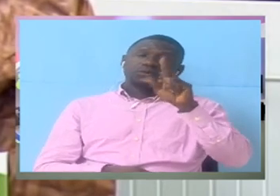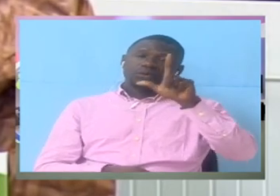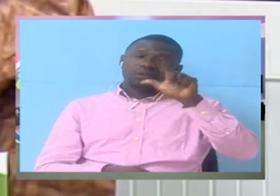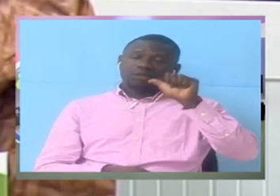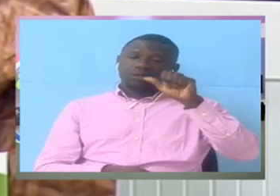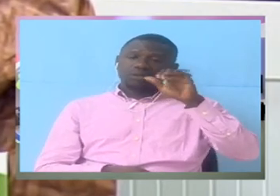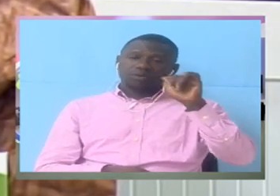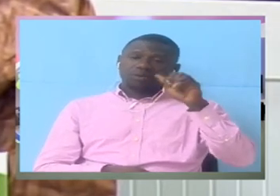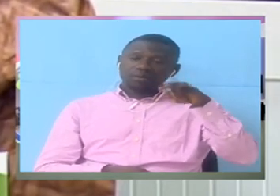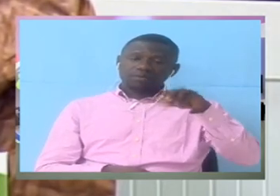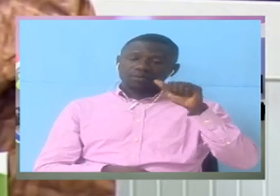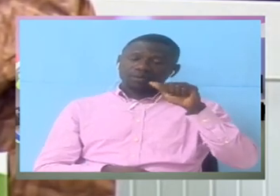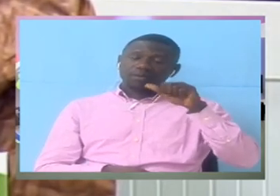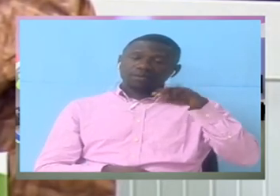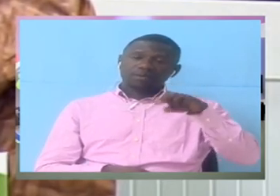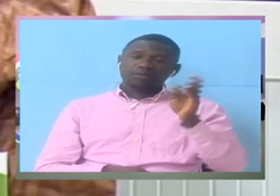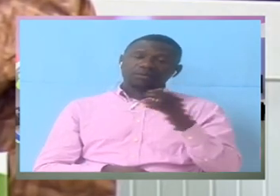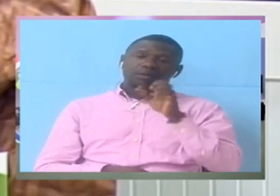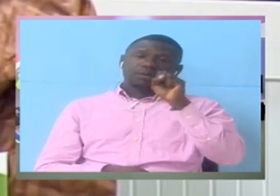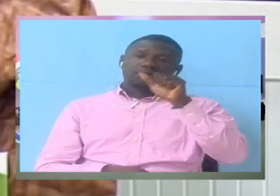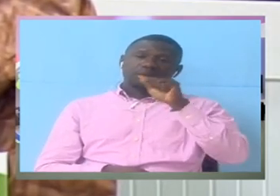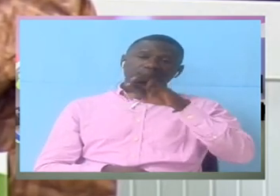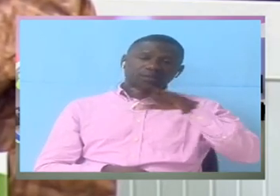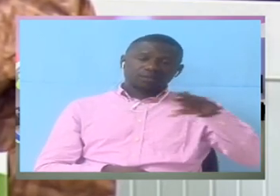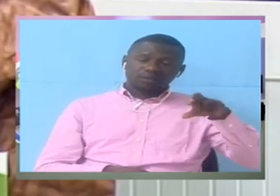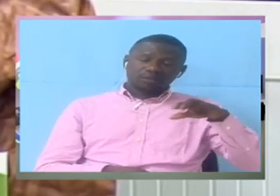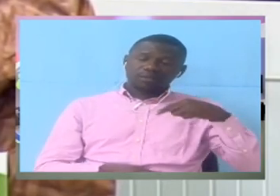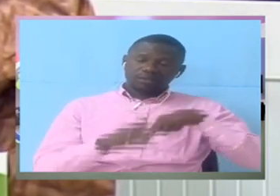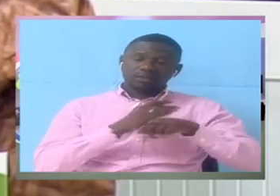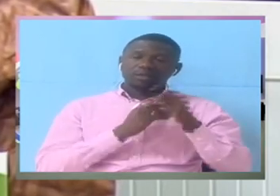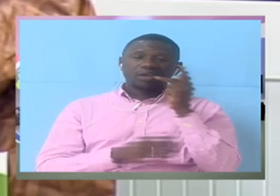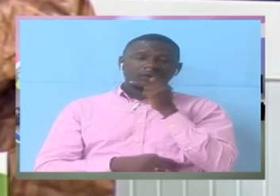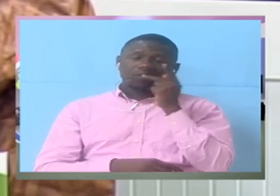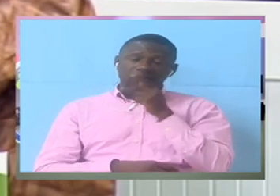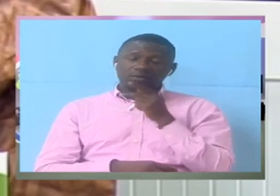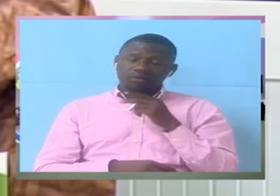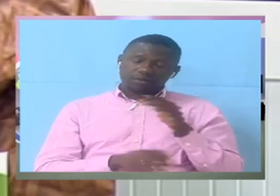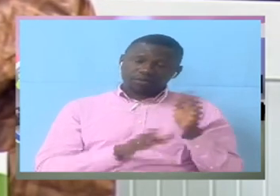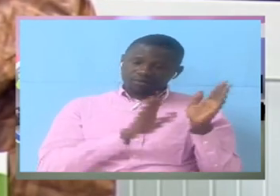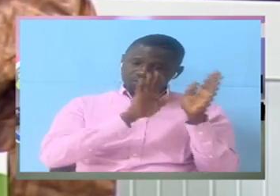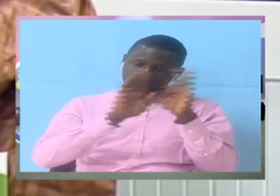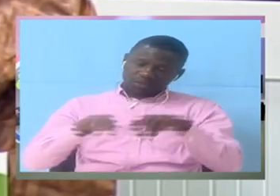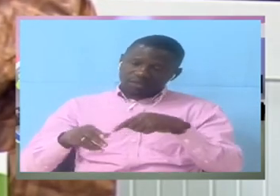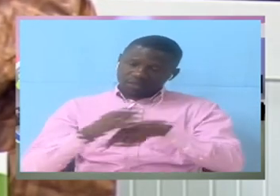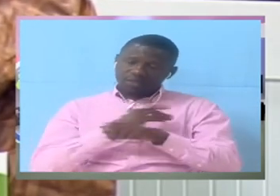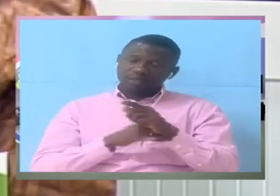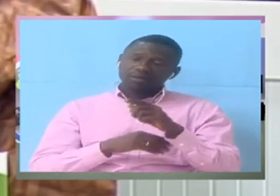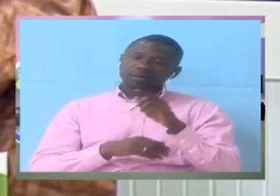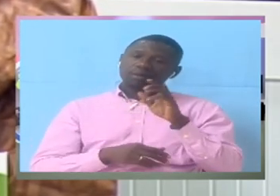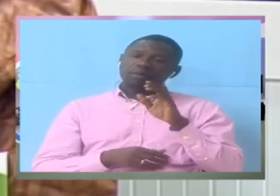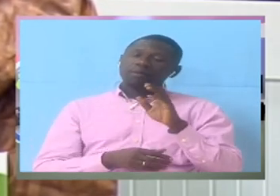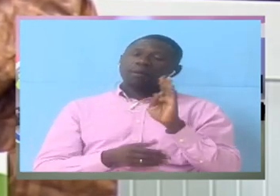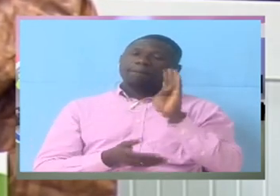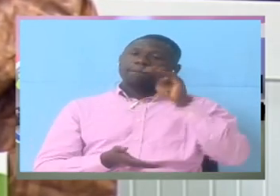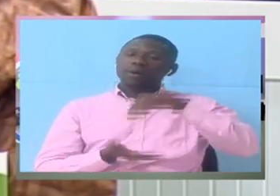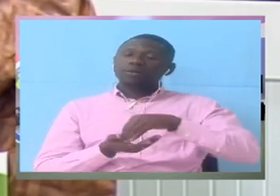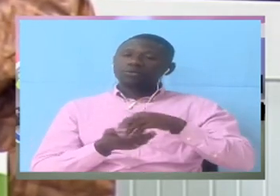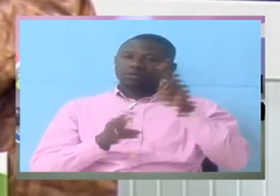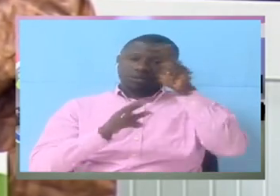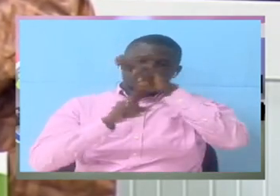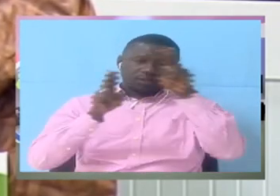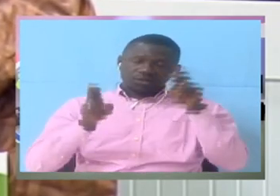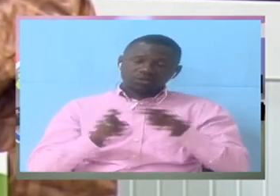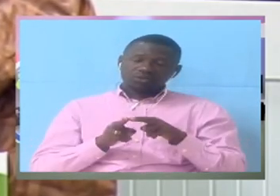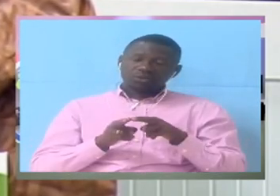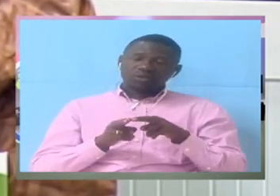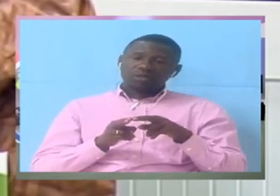airport. And we landed at the airport. Which airport? Airport Juma. No, I'm from the Banjul International Airport. Our very own Banjul International Airport. Bejira